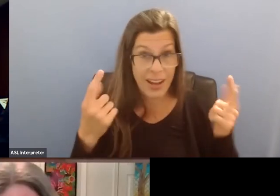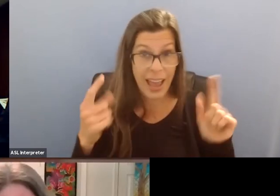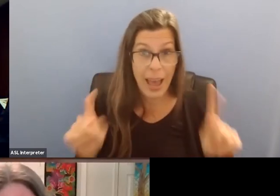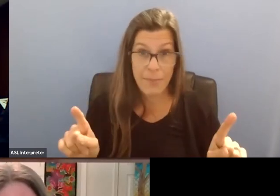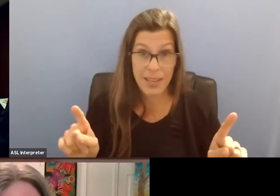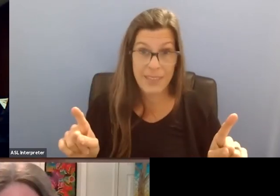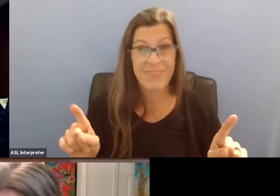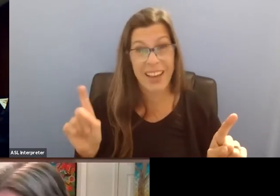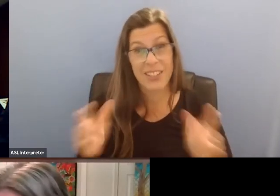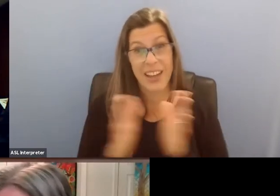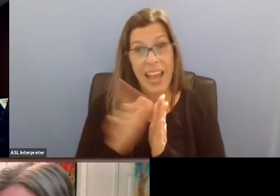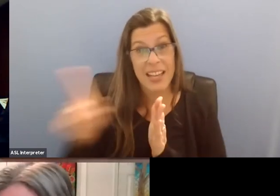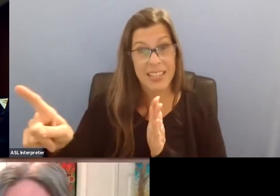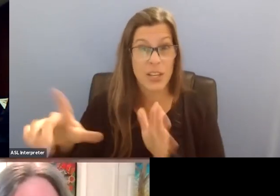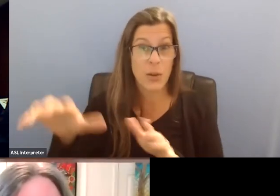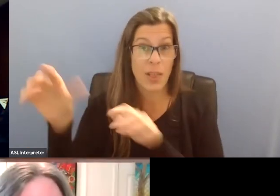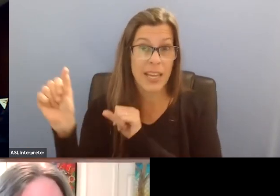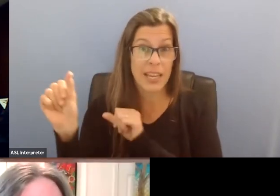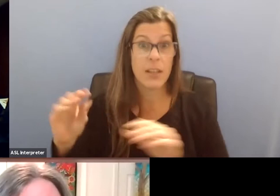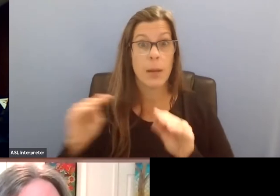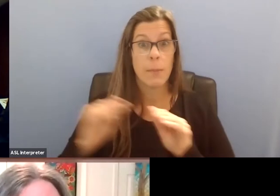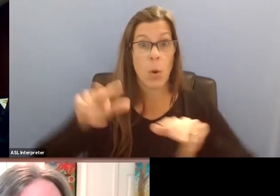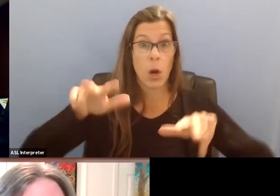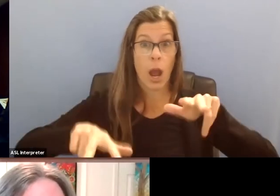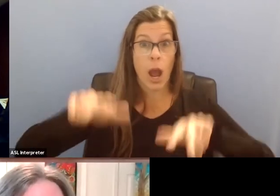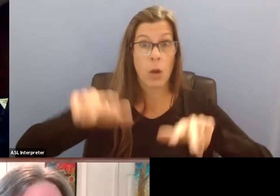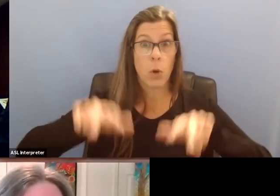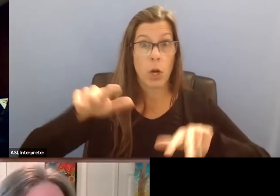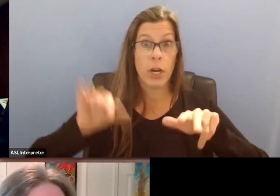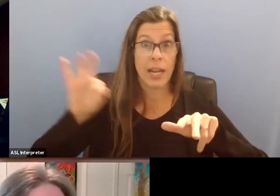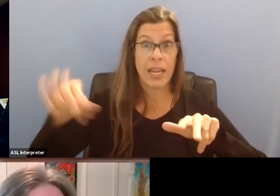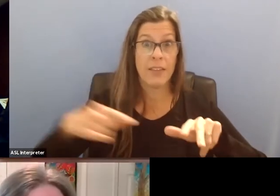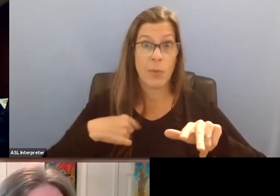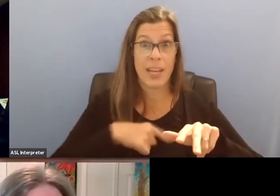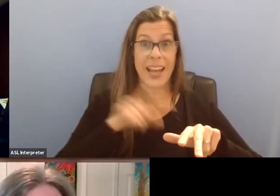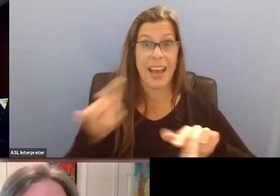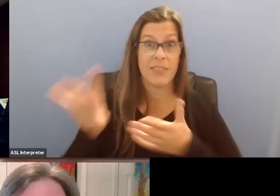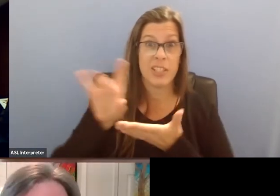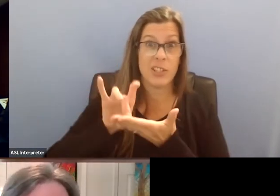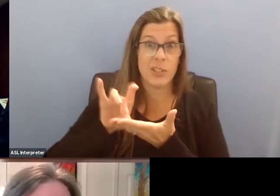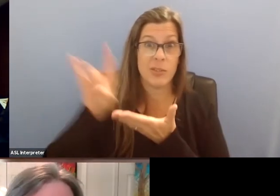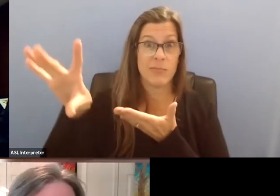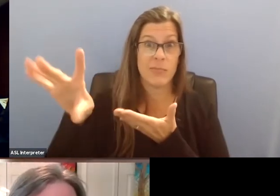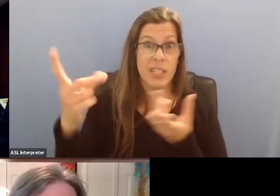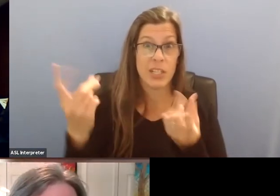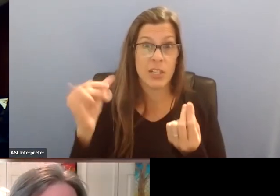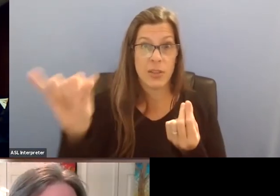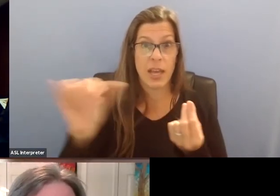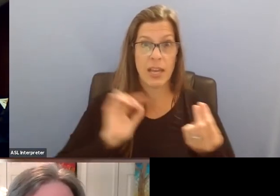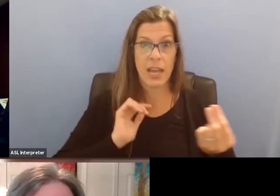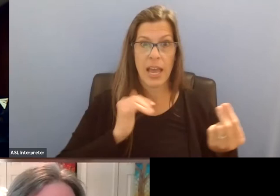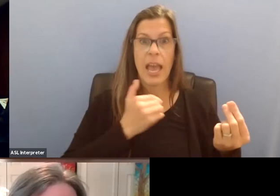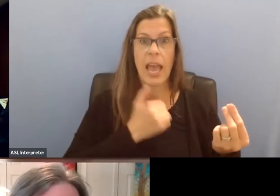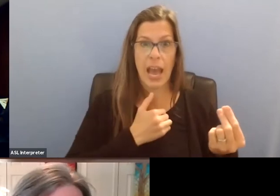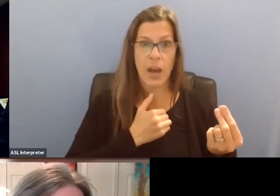for me to have to say, and it will be much more awkward if we actually have to do this. But our discomfort is much less